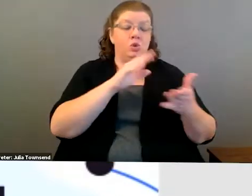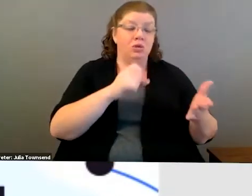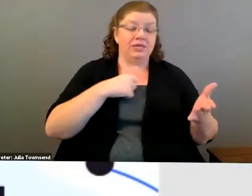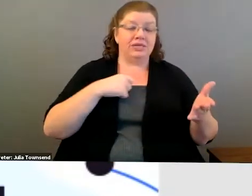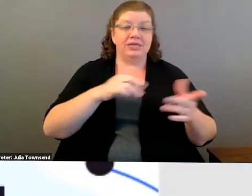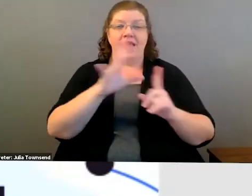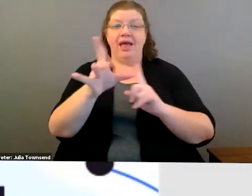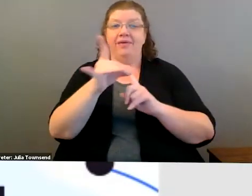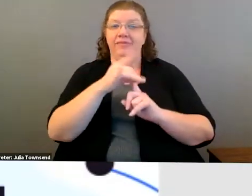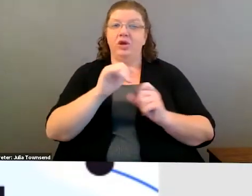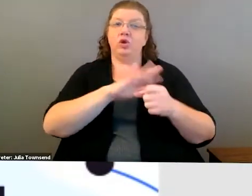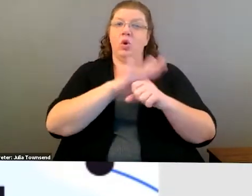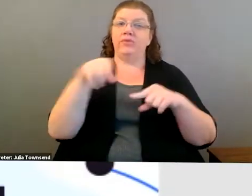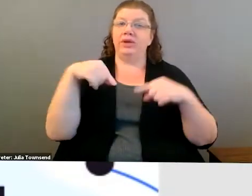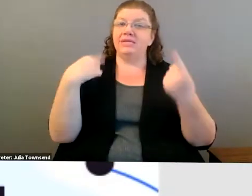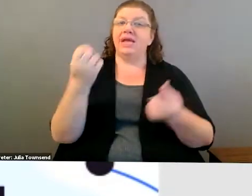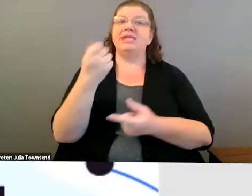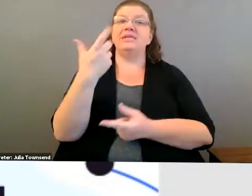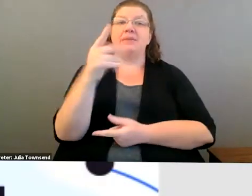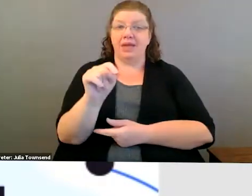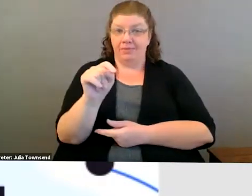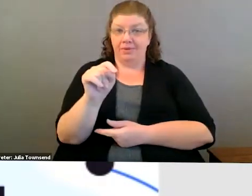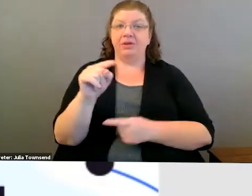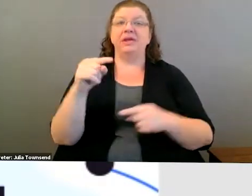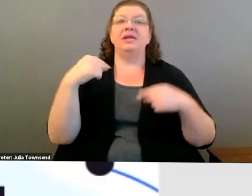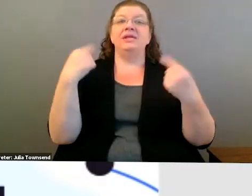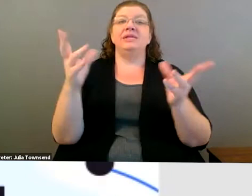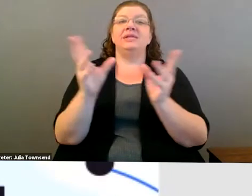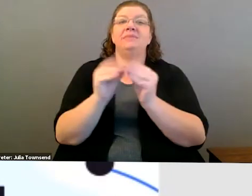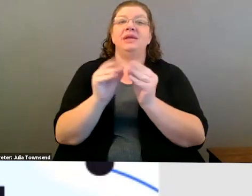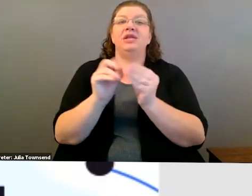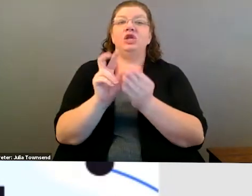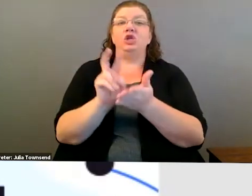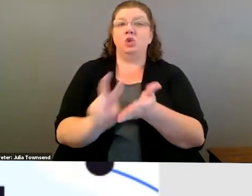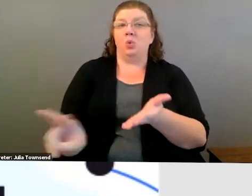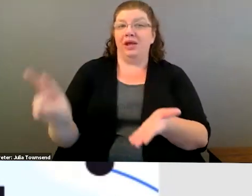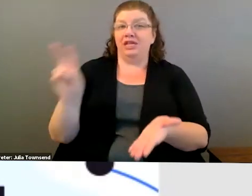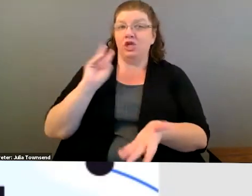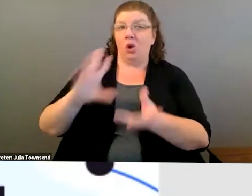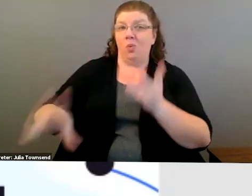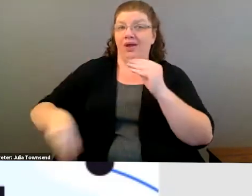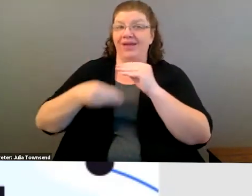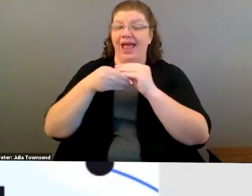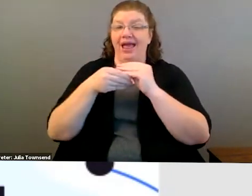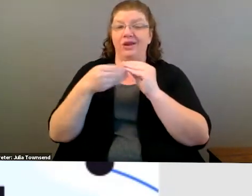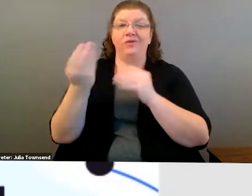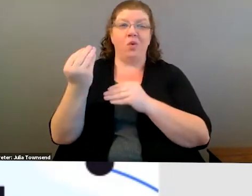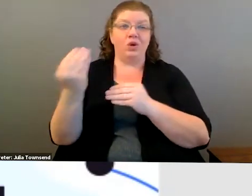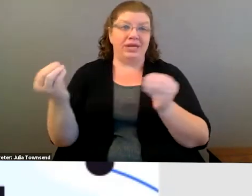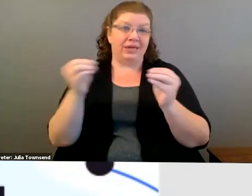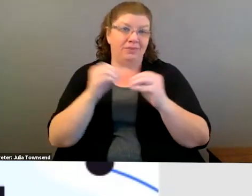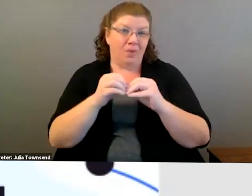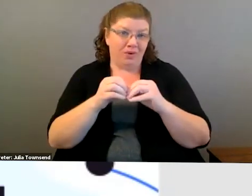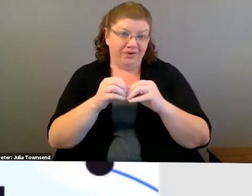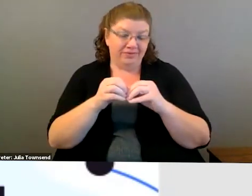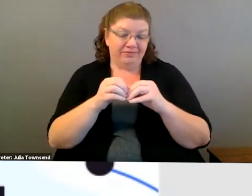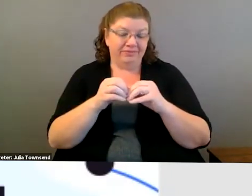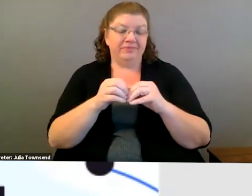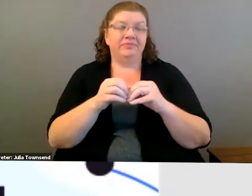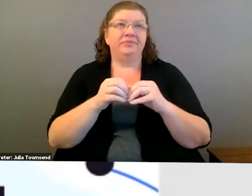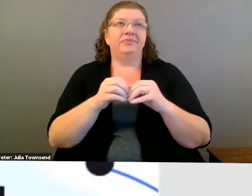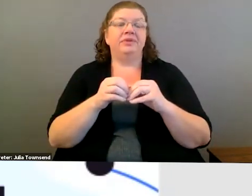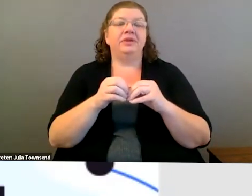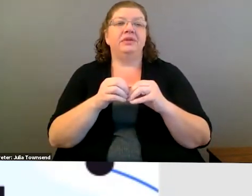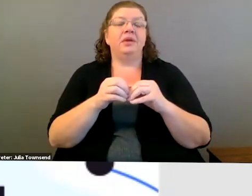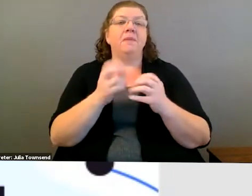of 2020. And since the meeting 2 weeks ago, we've added an additional 14 cases, 12 of